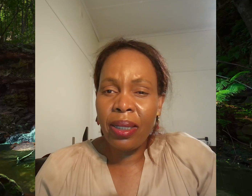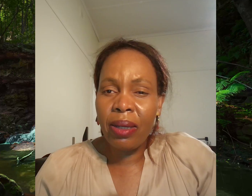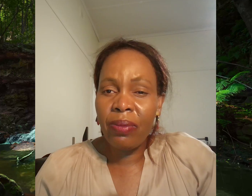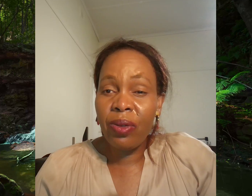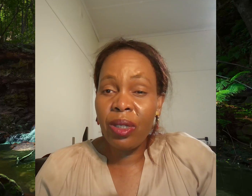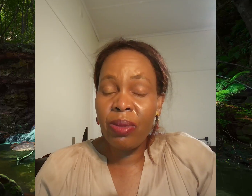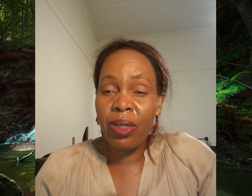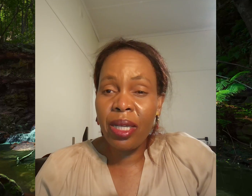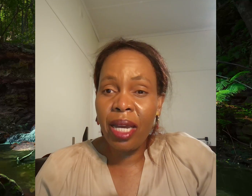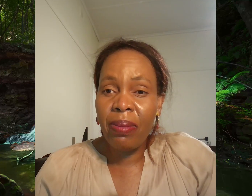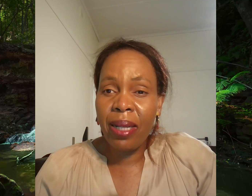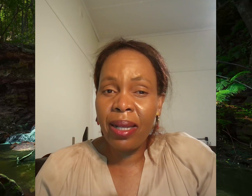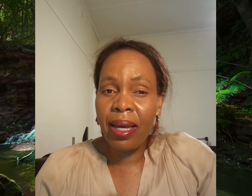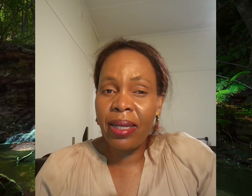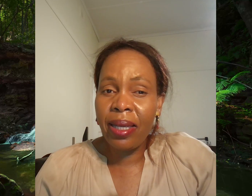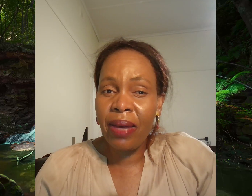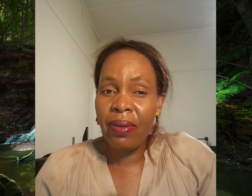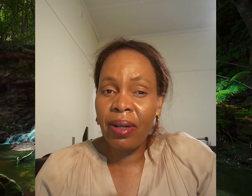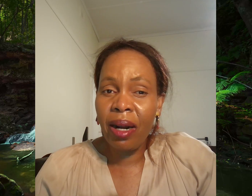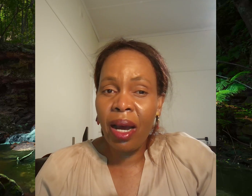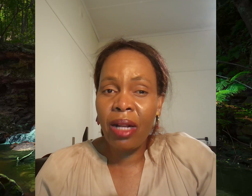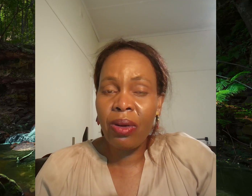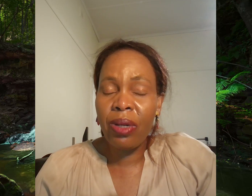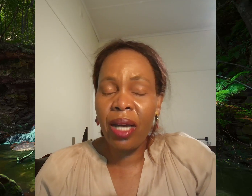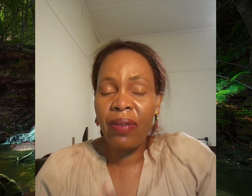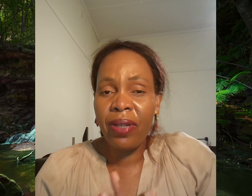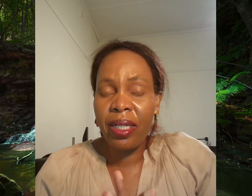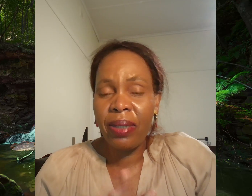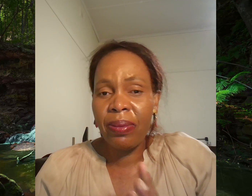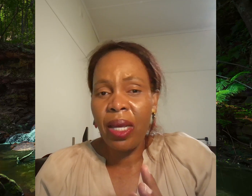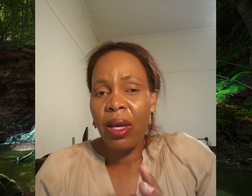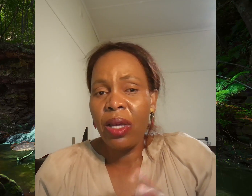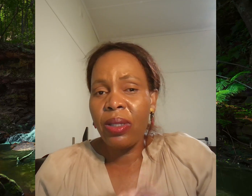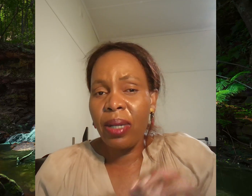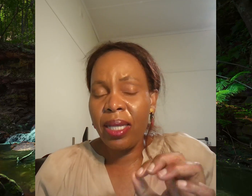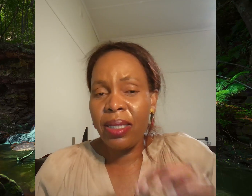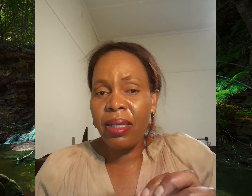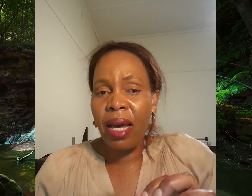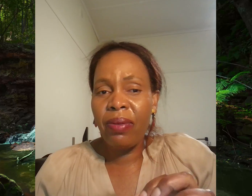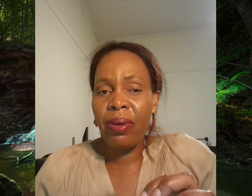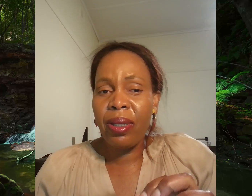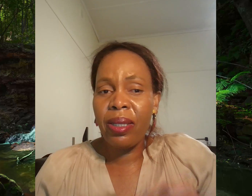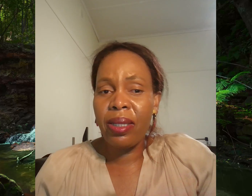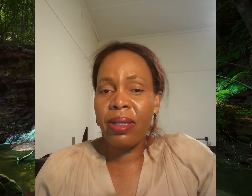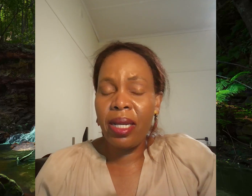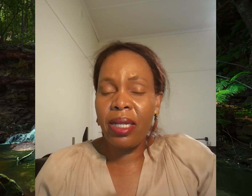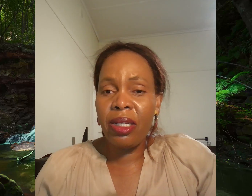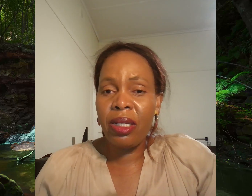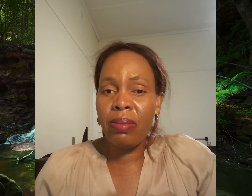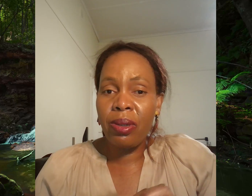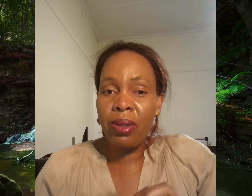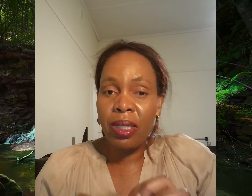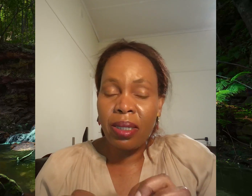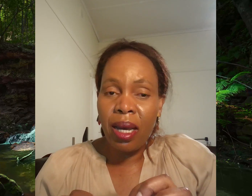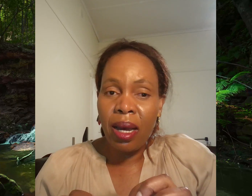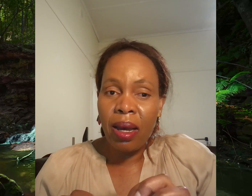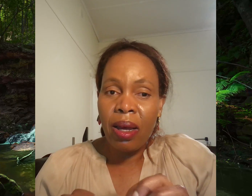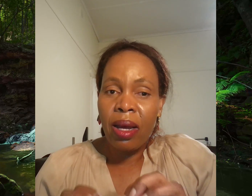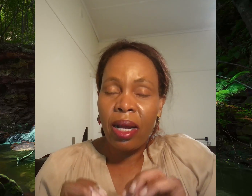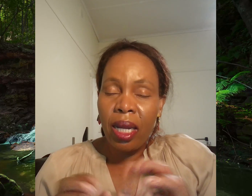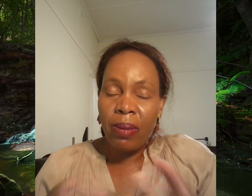network linking Vusimuzi, Matlala, and Calvin Ratlhogo Rafadi. So let's have a look at this relationship through